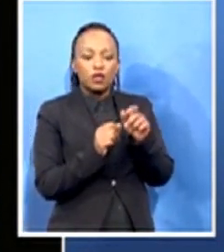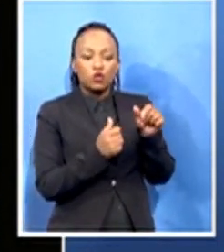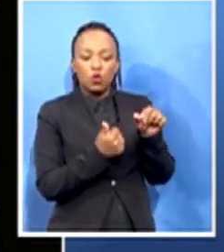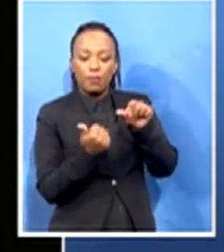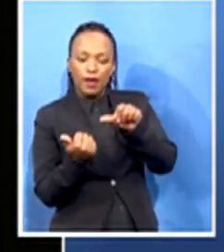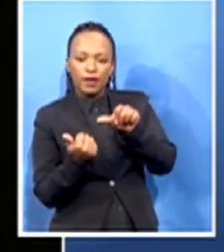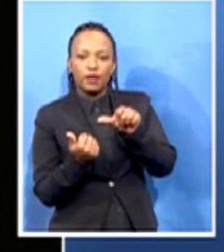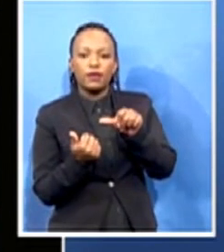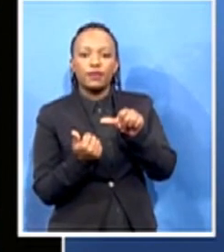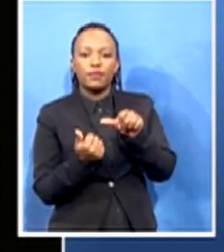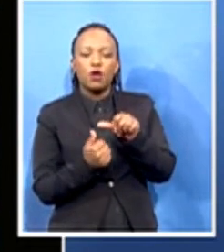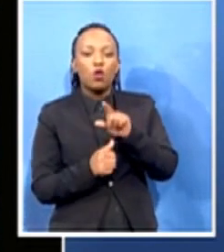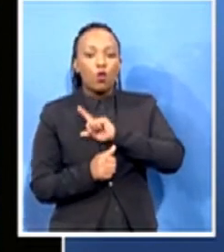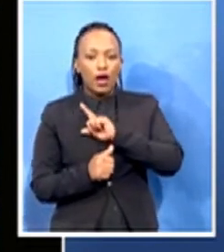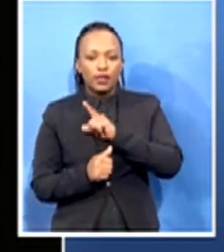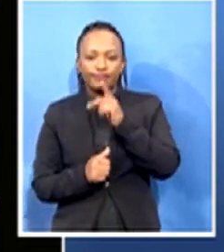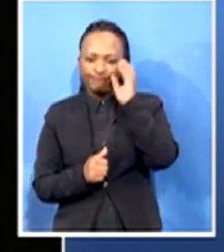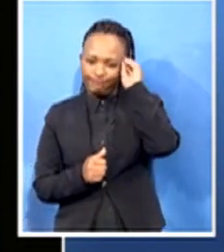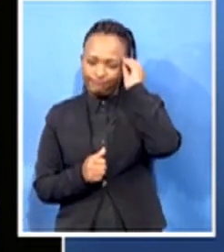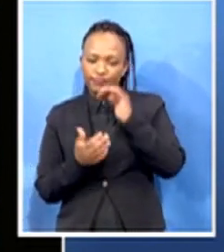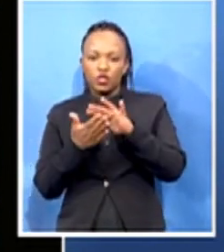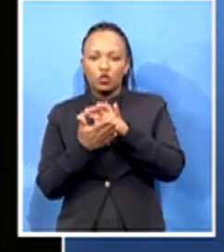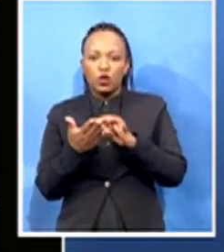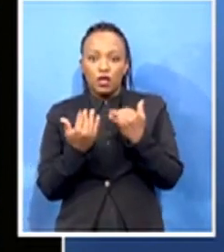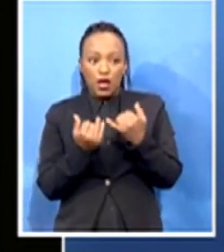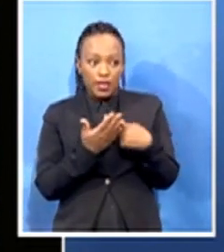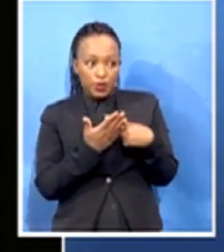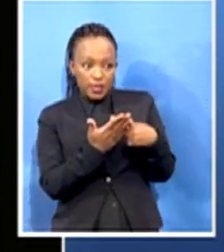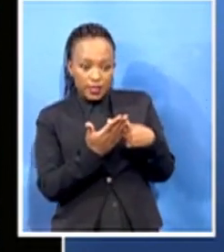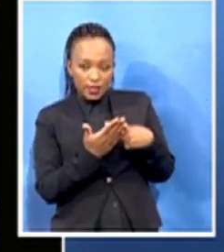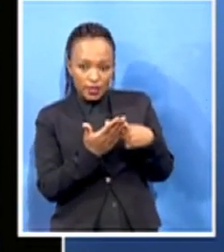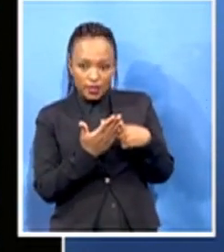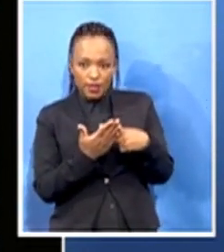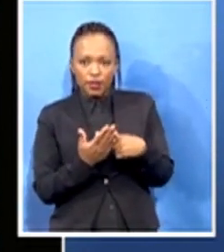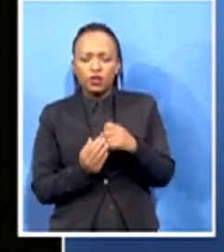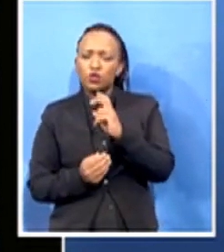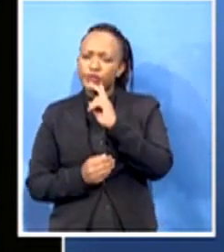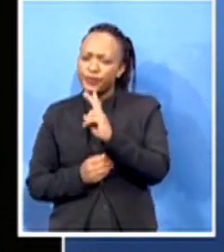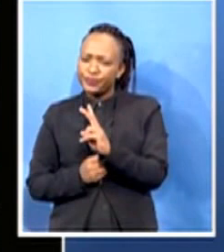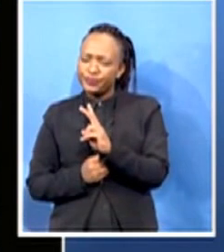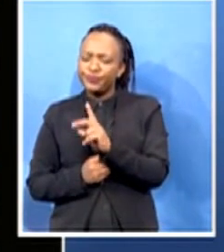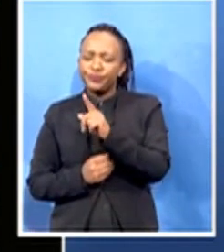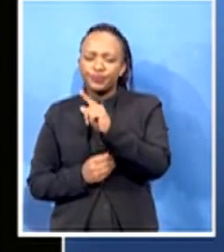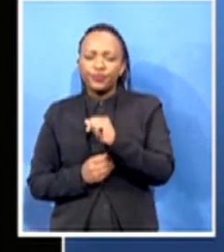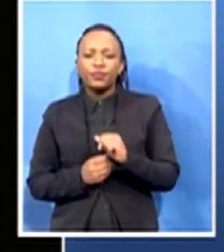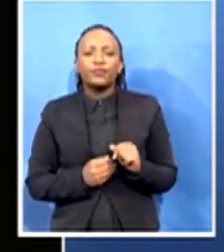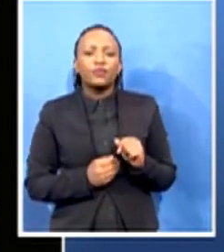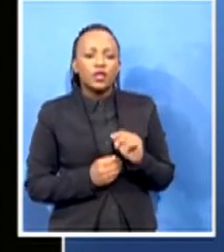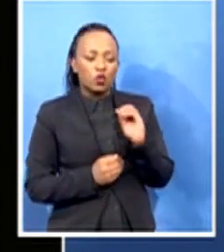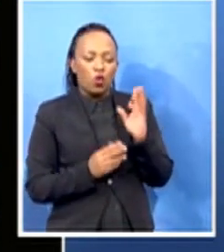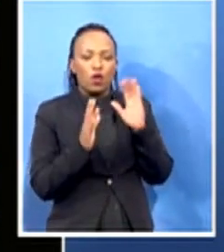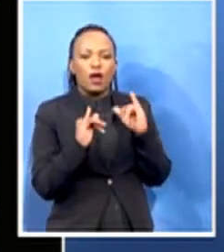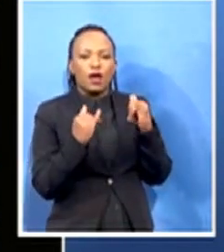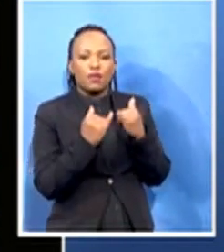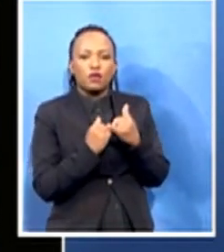are discussing. You see, let me. There is a company called Musobo.